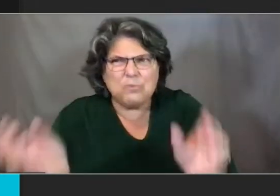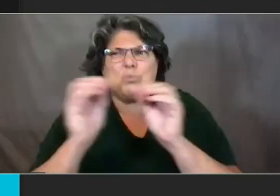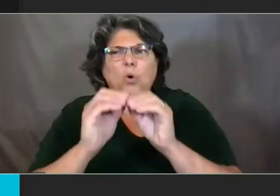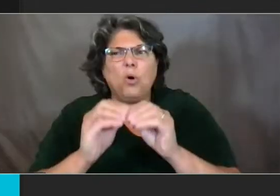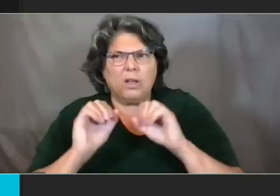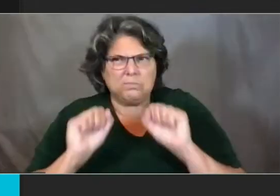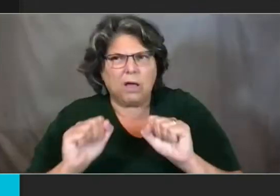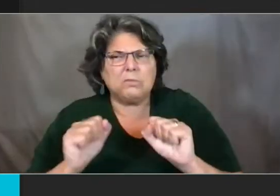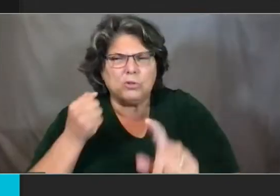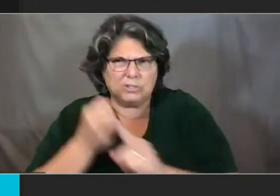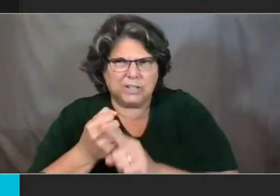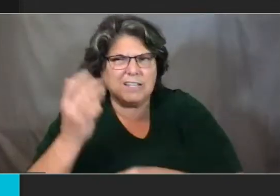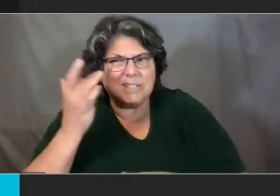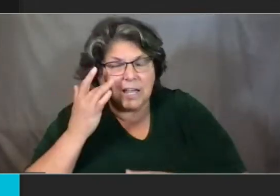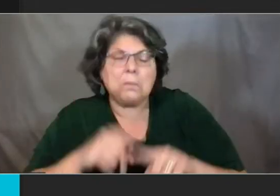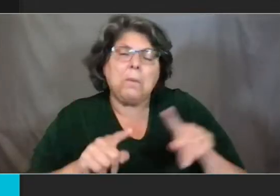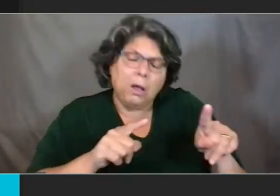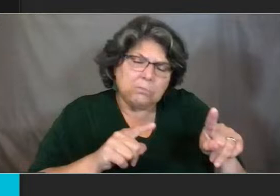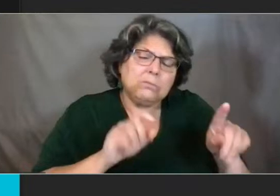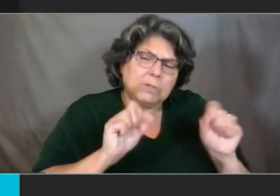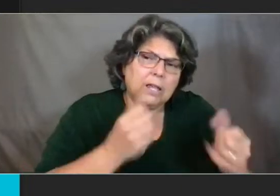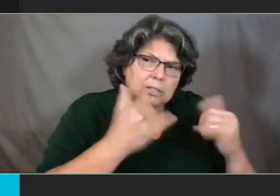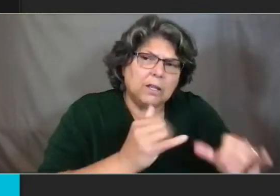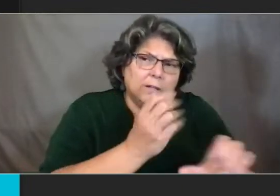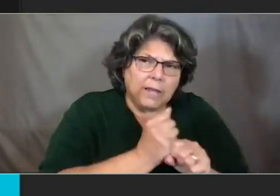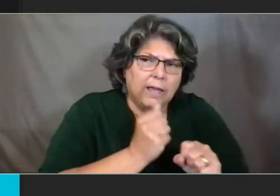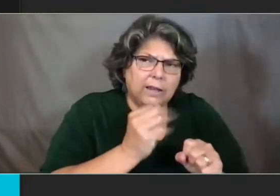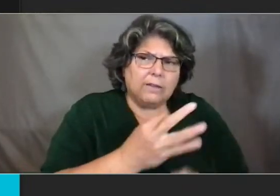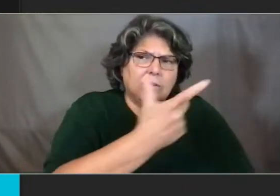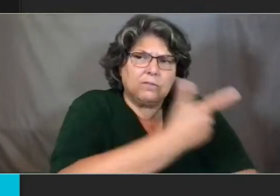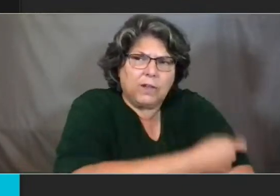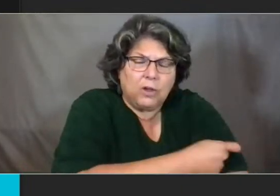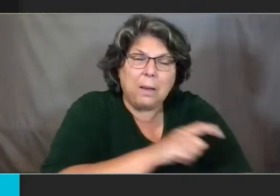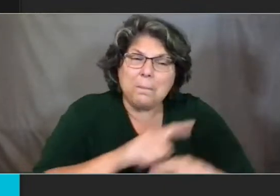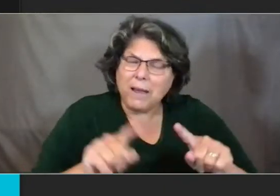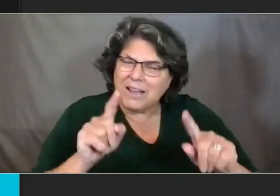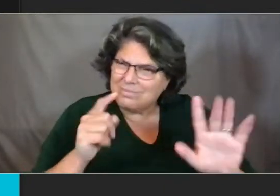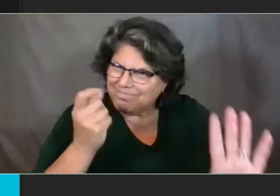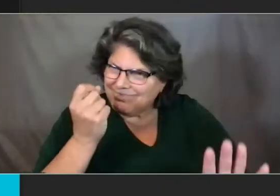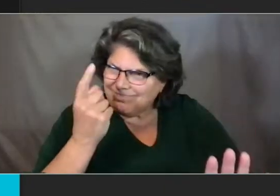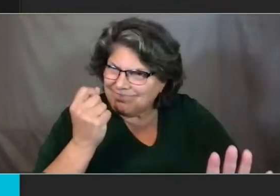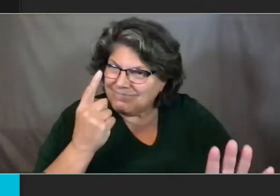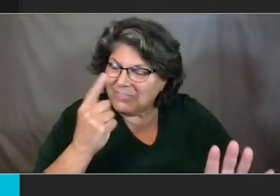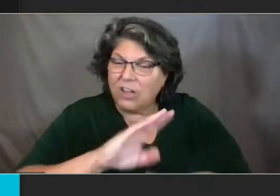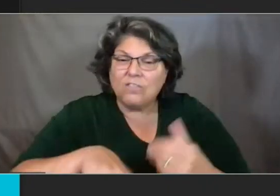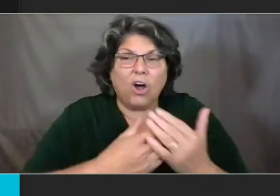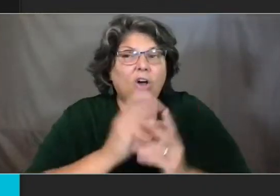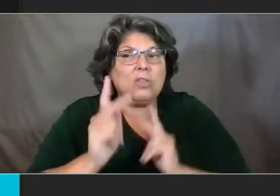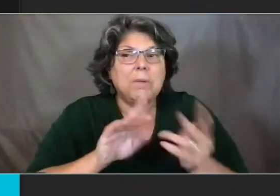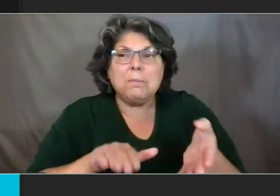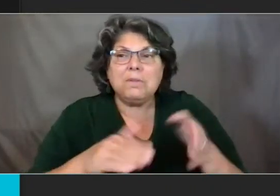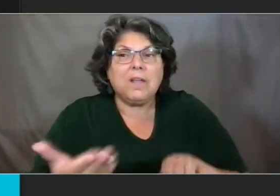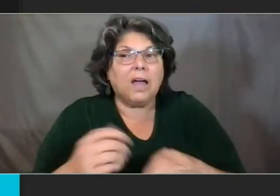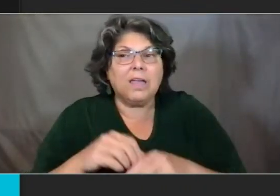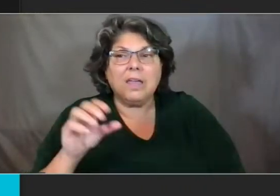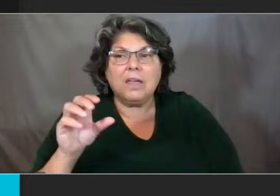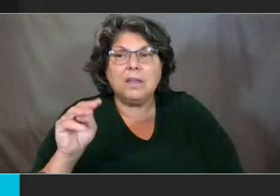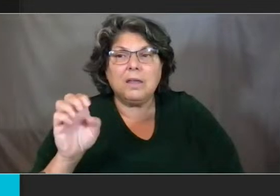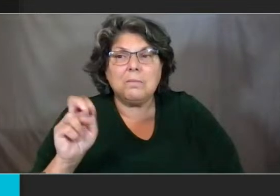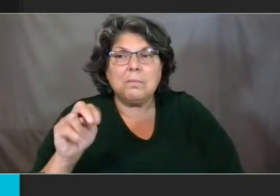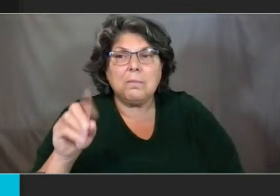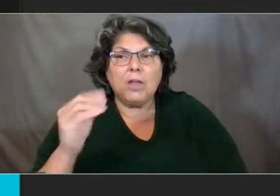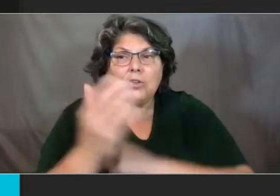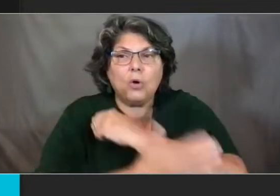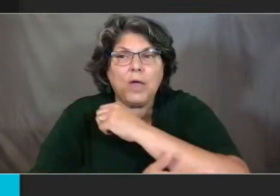possible. But what Kirk also mentioned is none of the deaths that we've had in Mendocino County have been vaccinated. And that